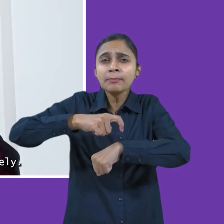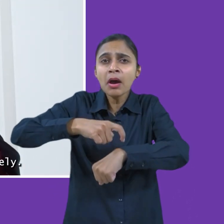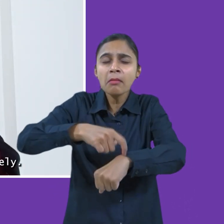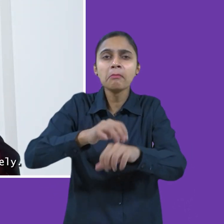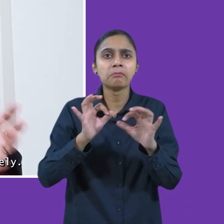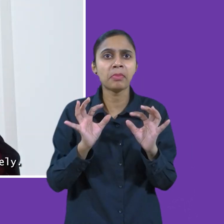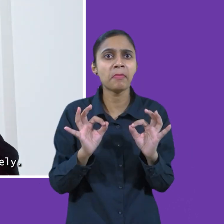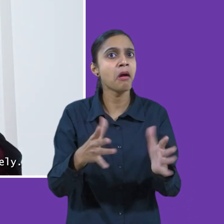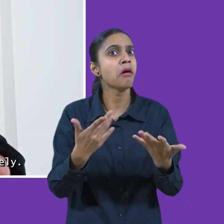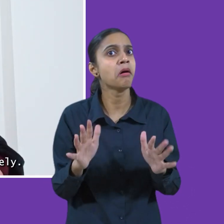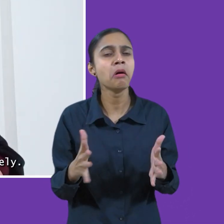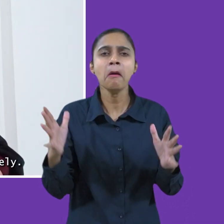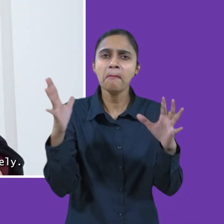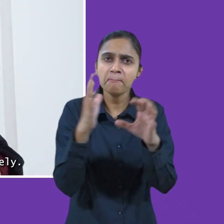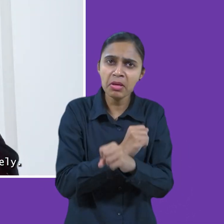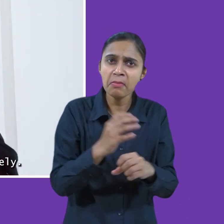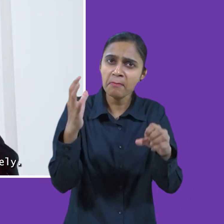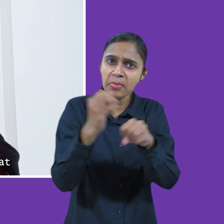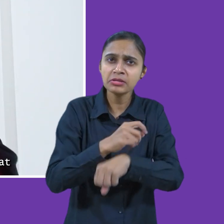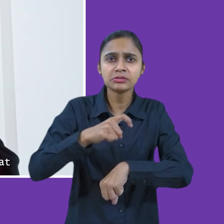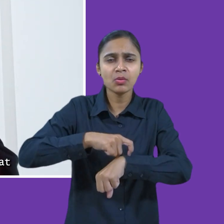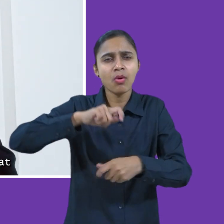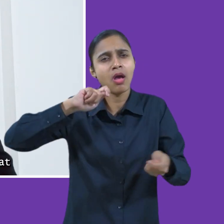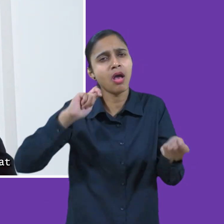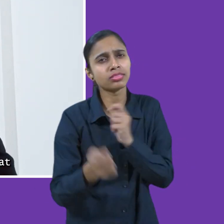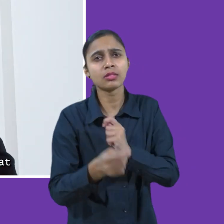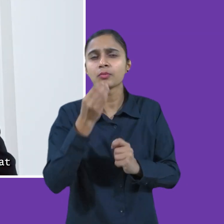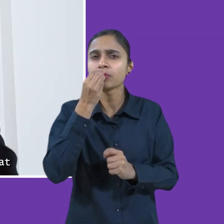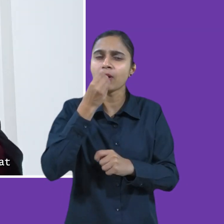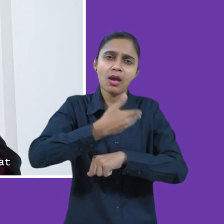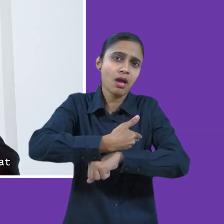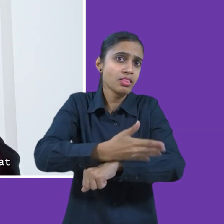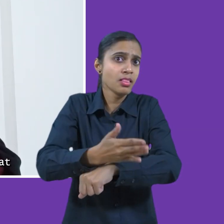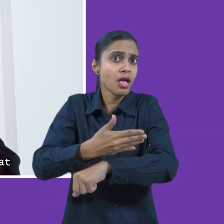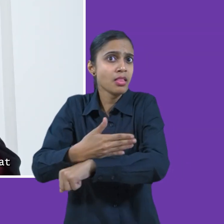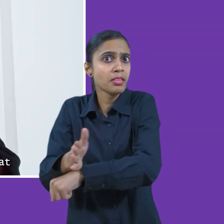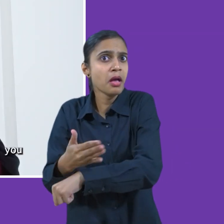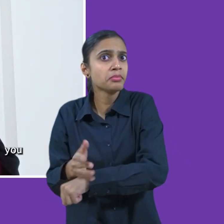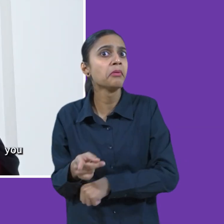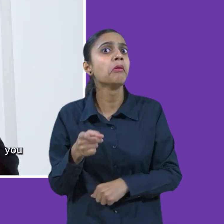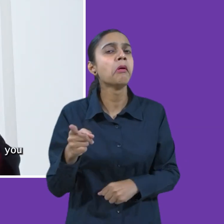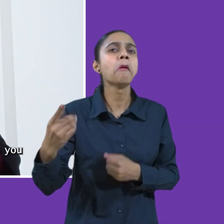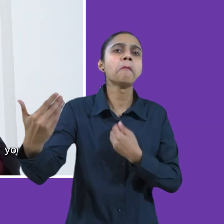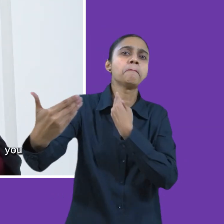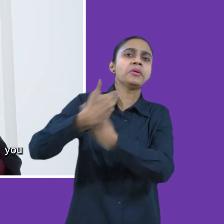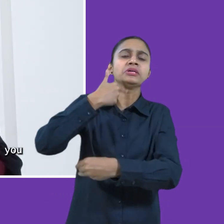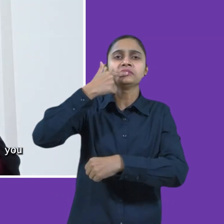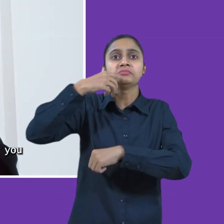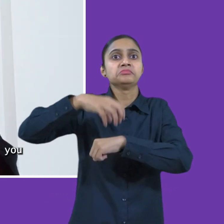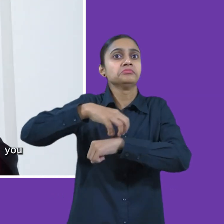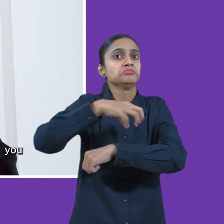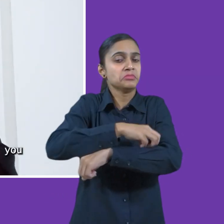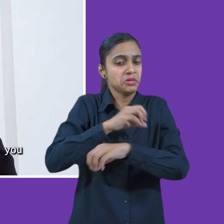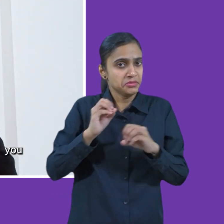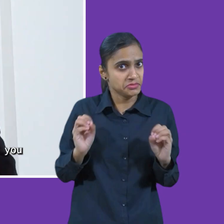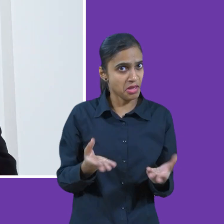dinner was late or was out of time. In some cases, it may not be that if you don't have food on time always, then you